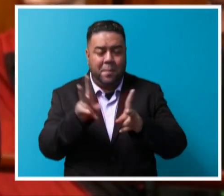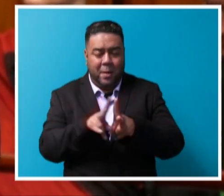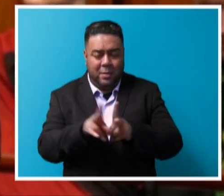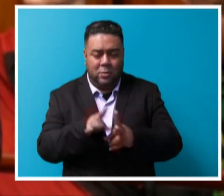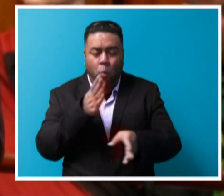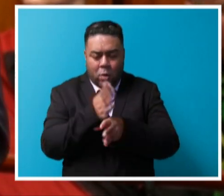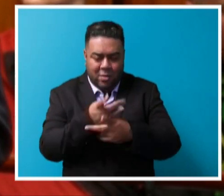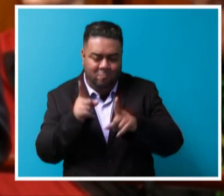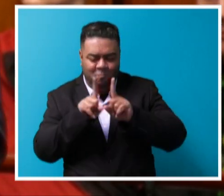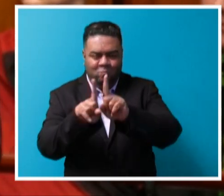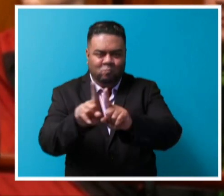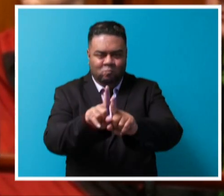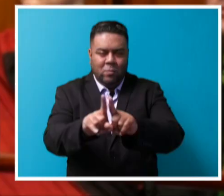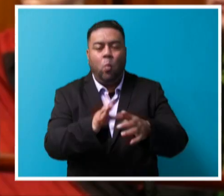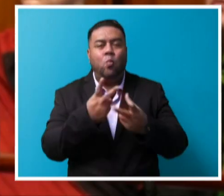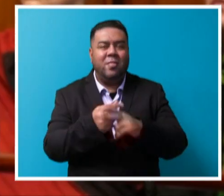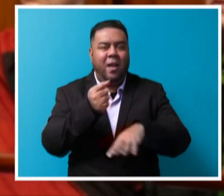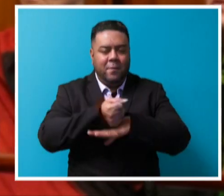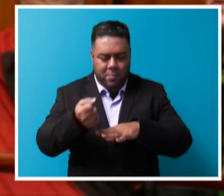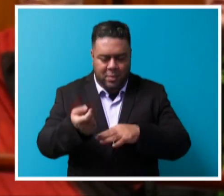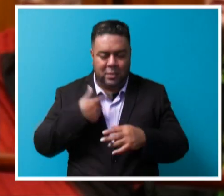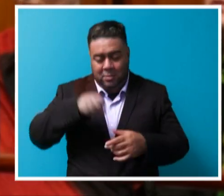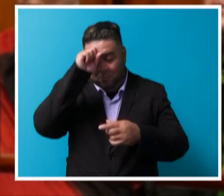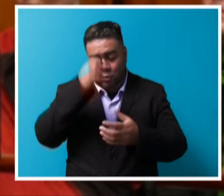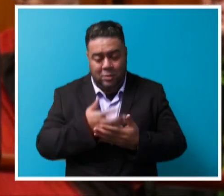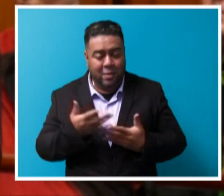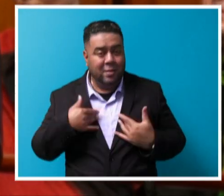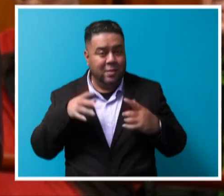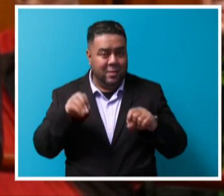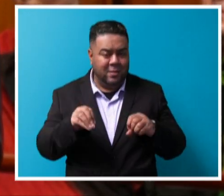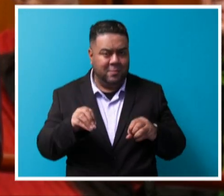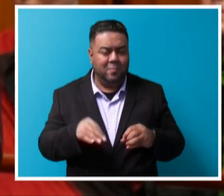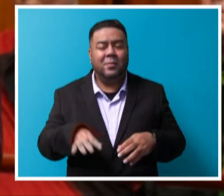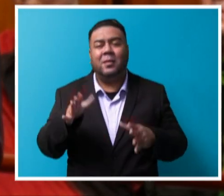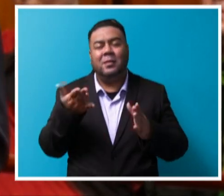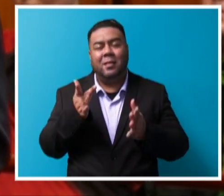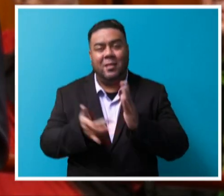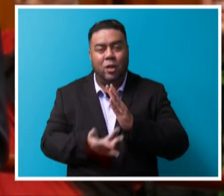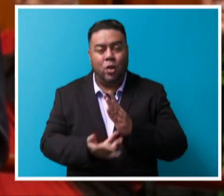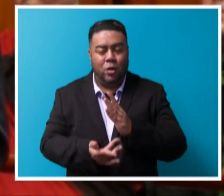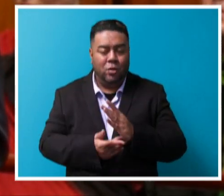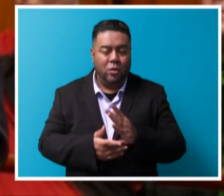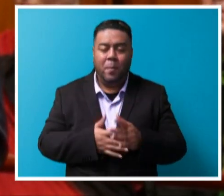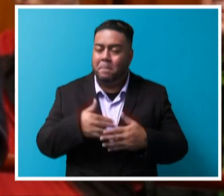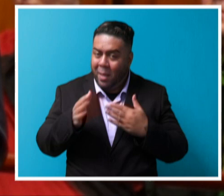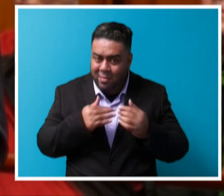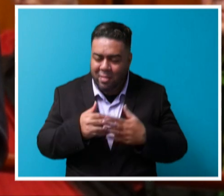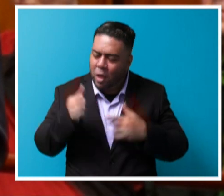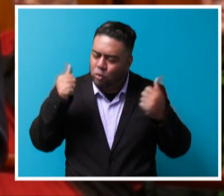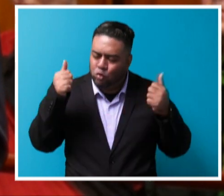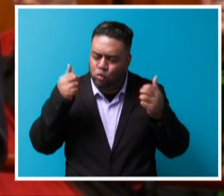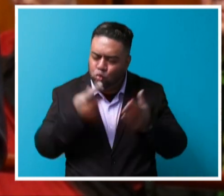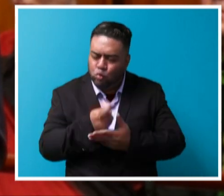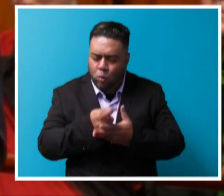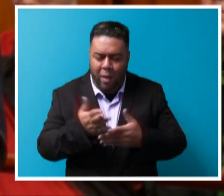government. These experiences remind me that while infrastructure and technology matter, the true strength of our